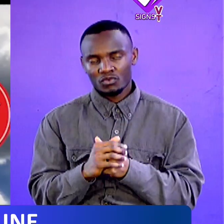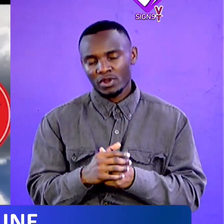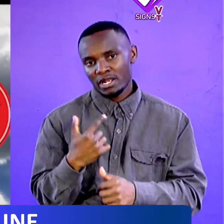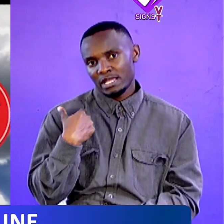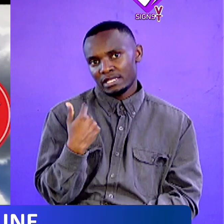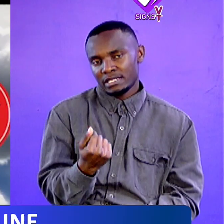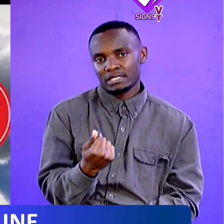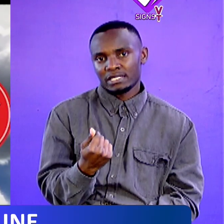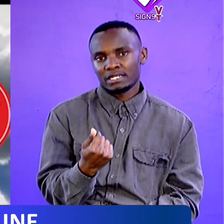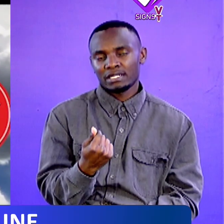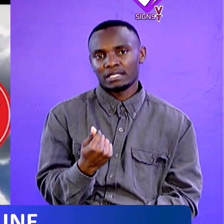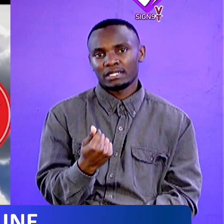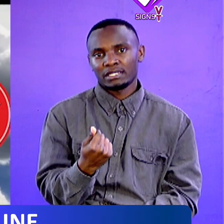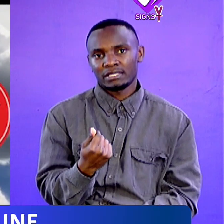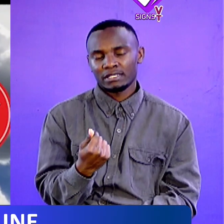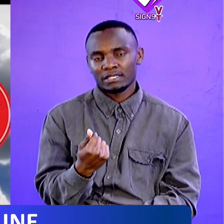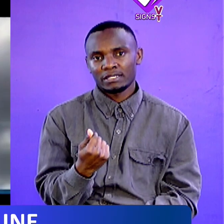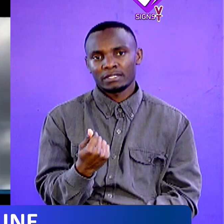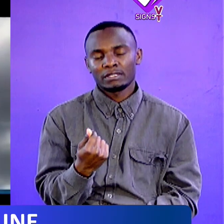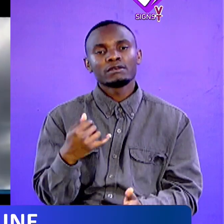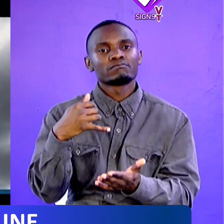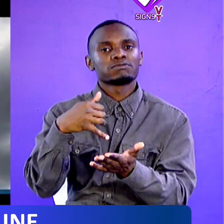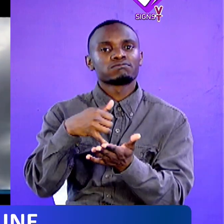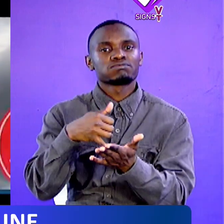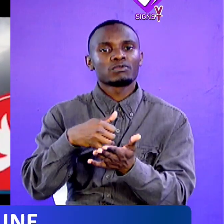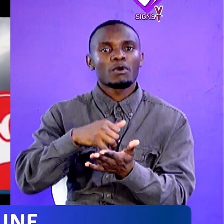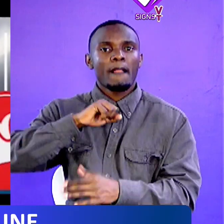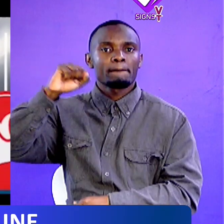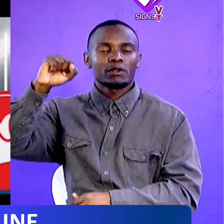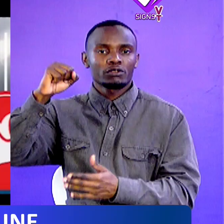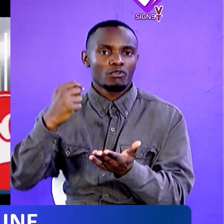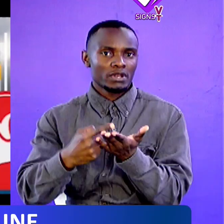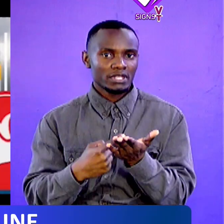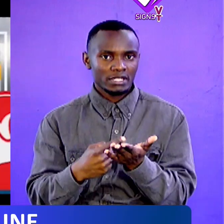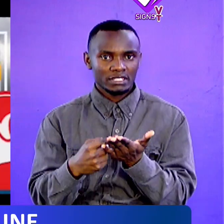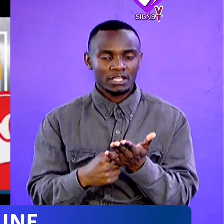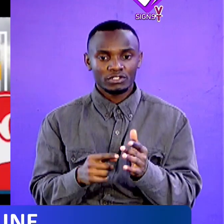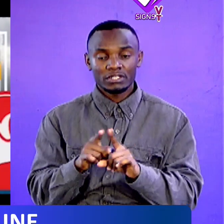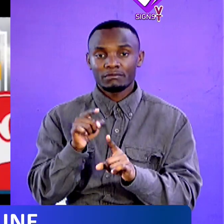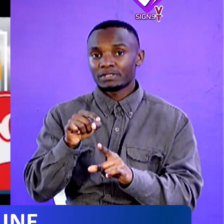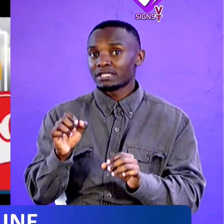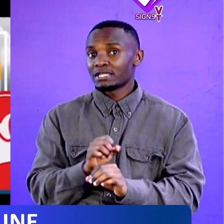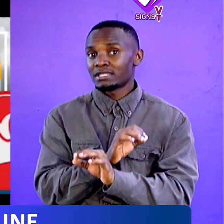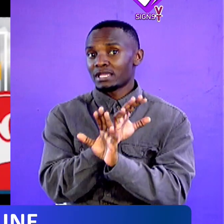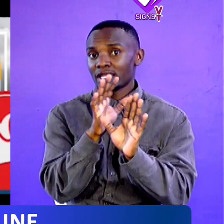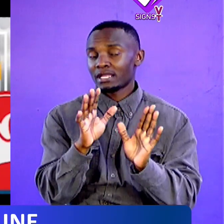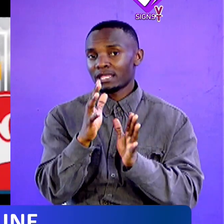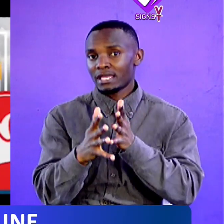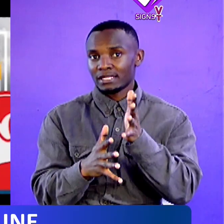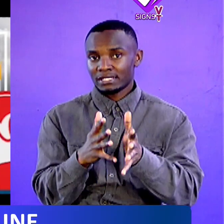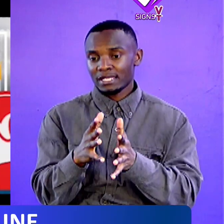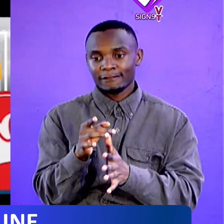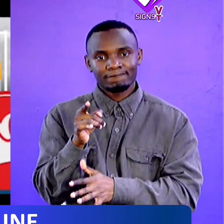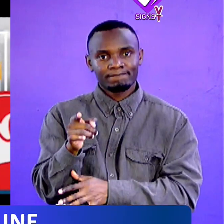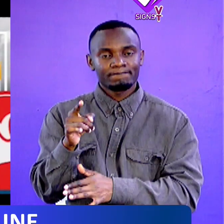public, triggering political conversations. In what appears to be the clearest indication yet that he will be